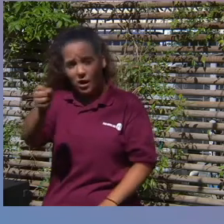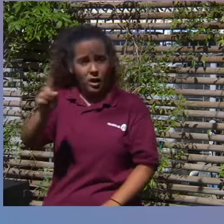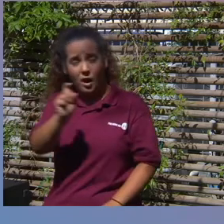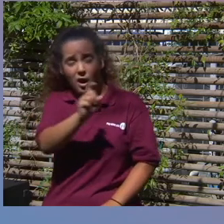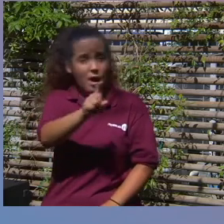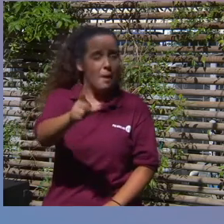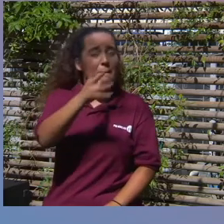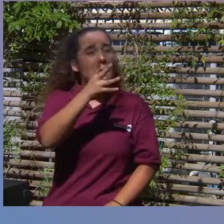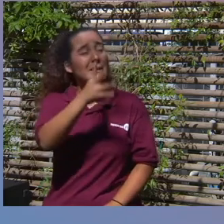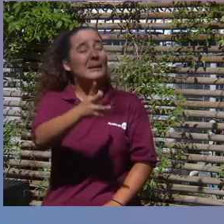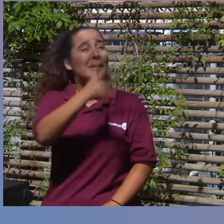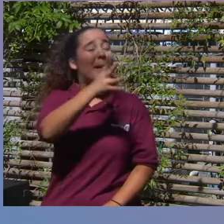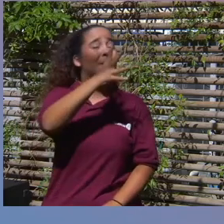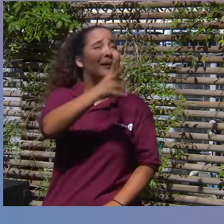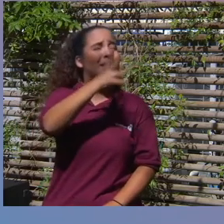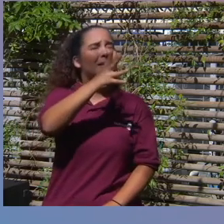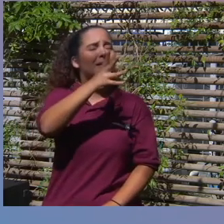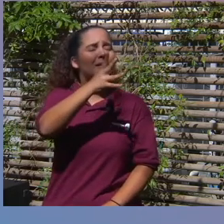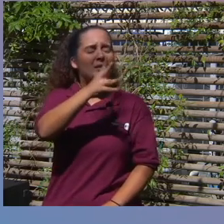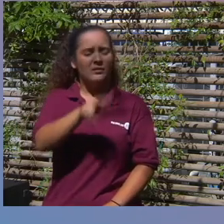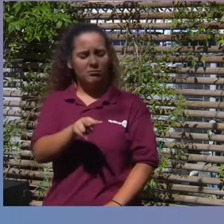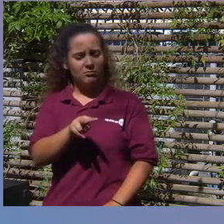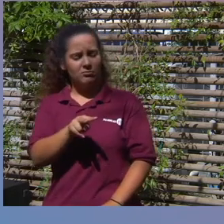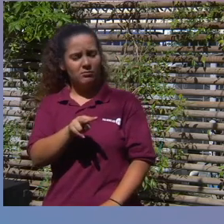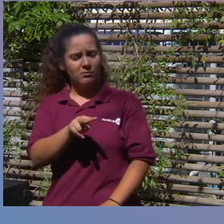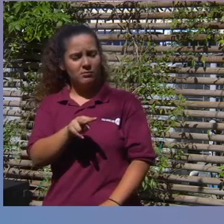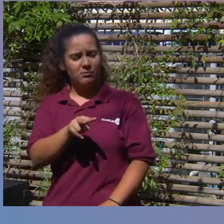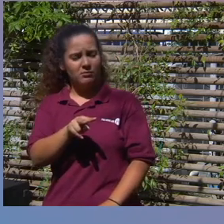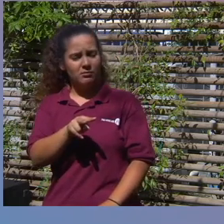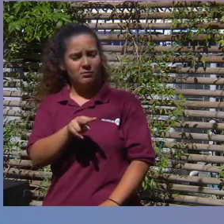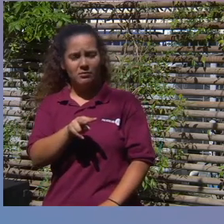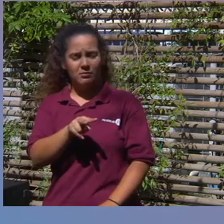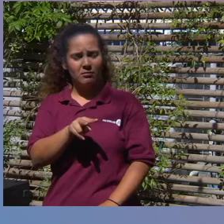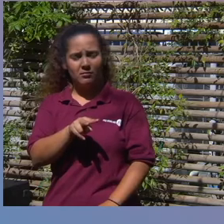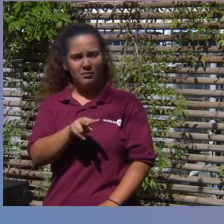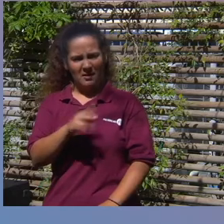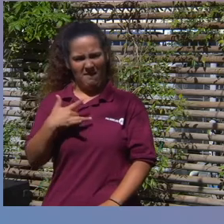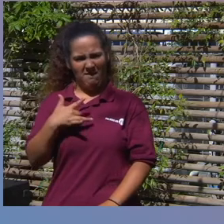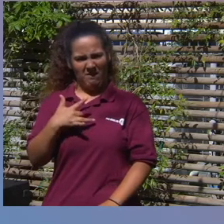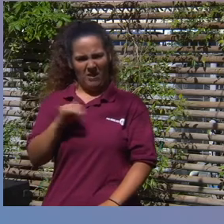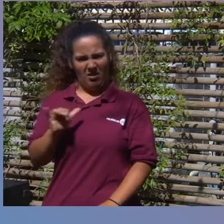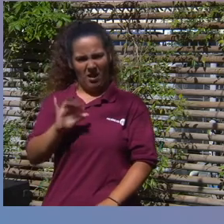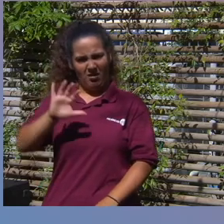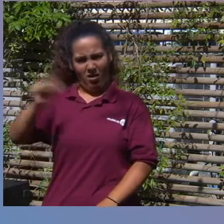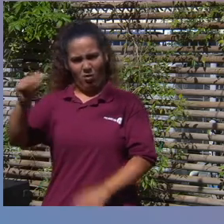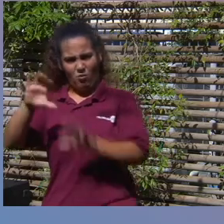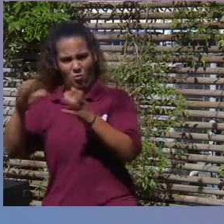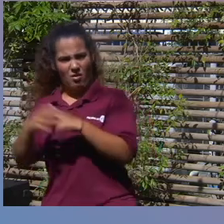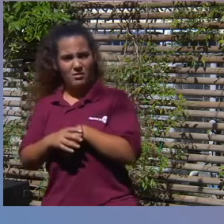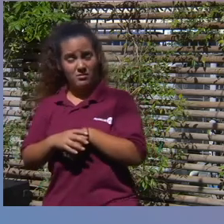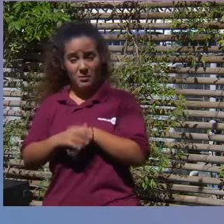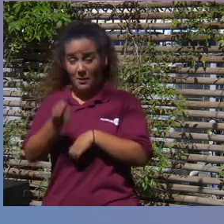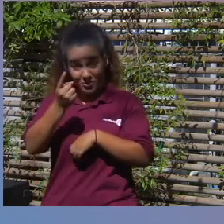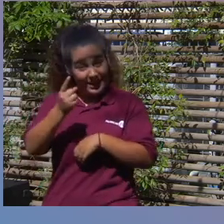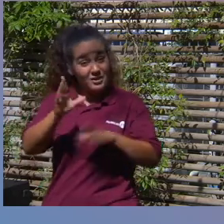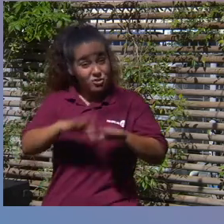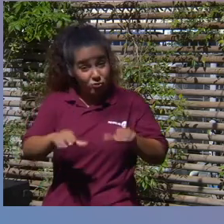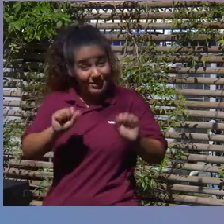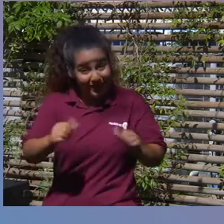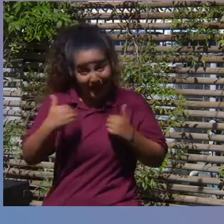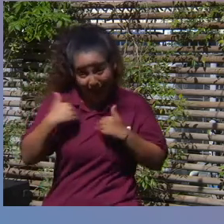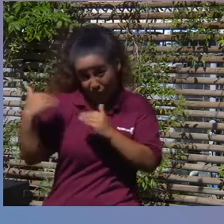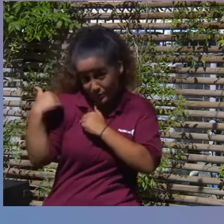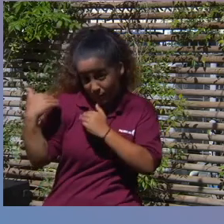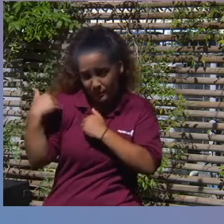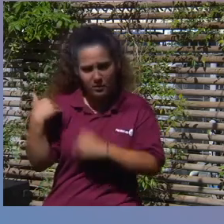mommy. It was like something otherworldly. But children can have responsibility and they have to be told